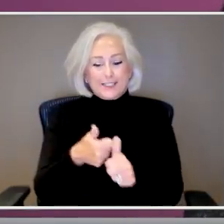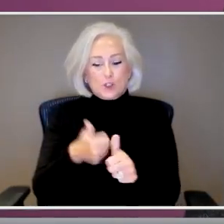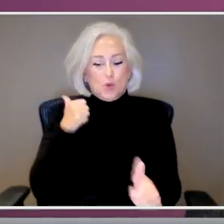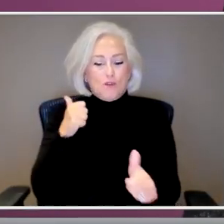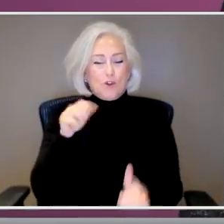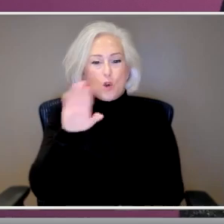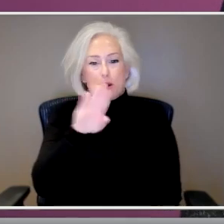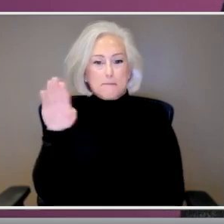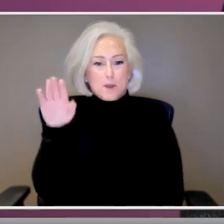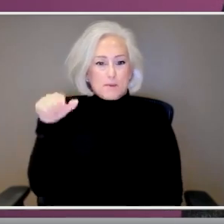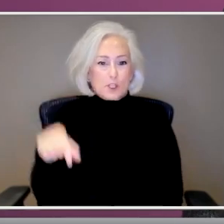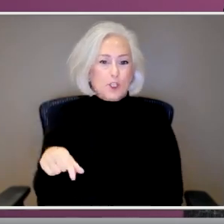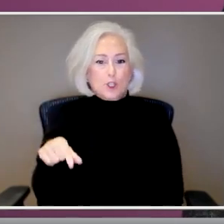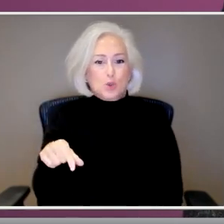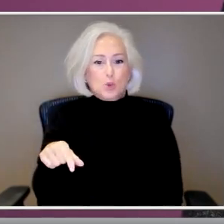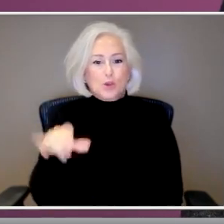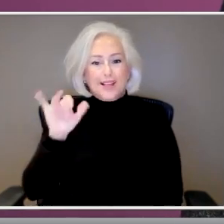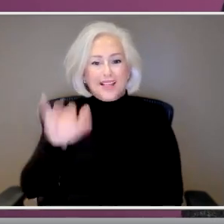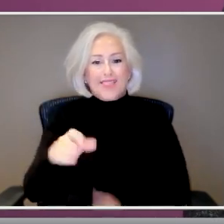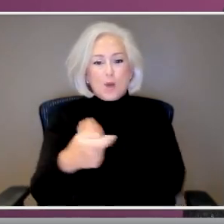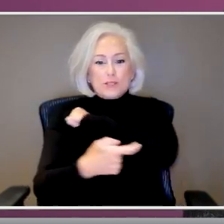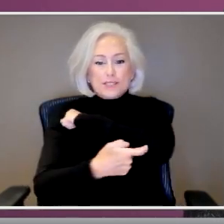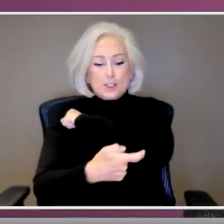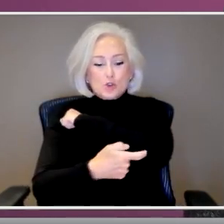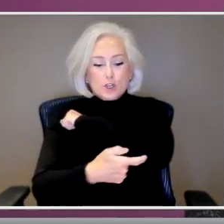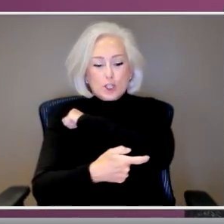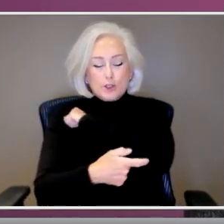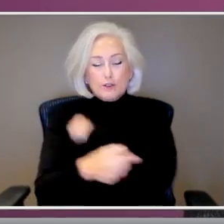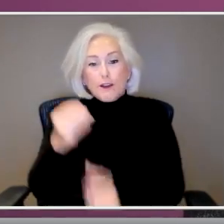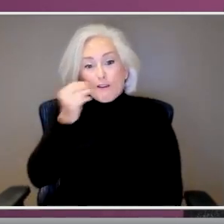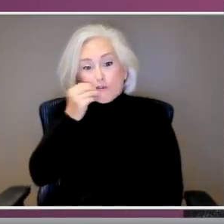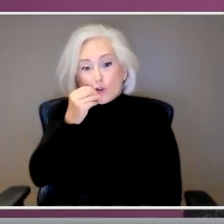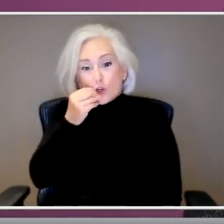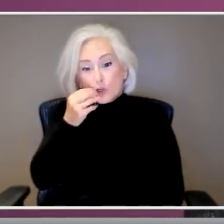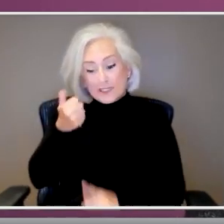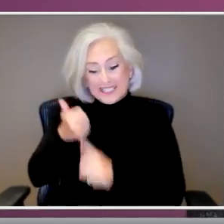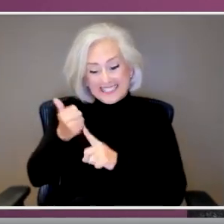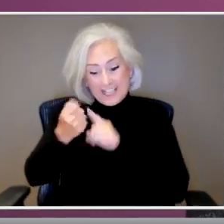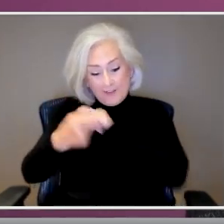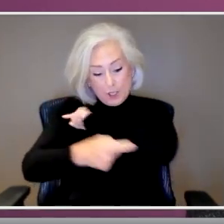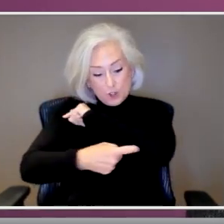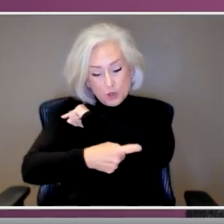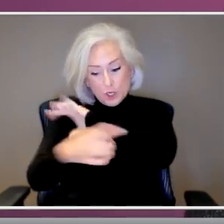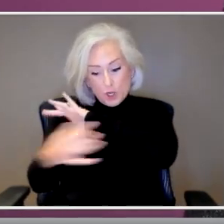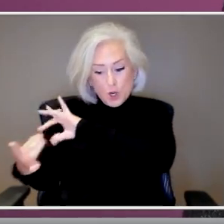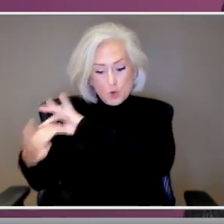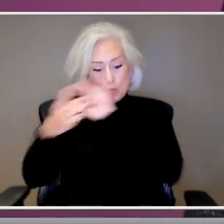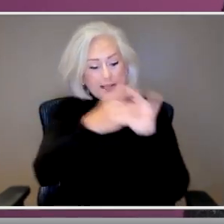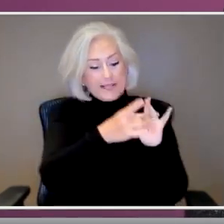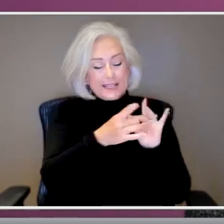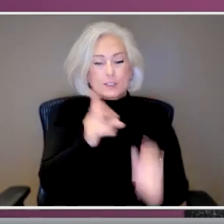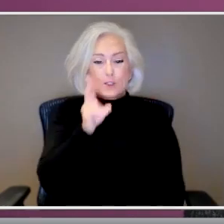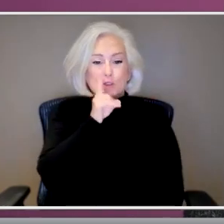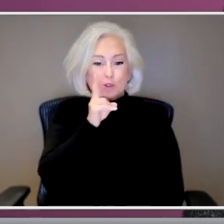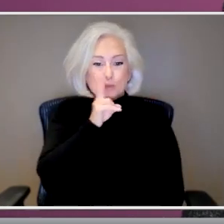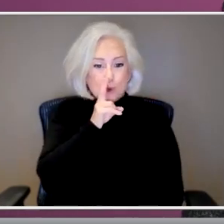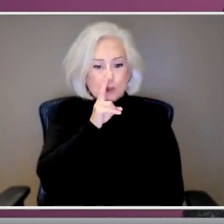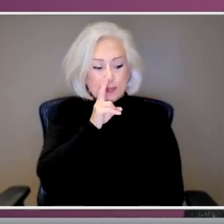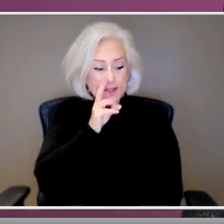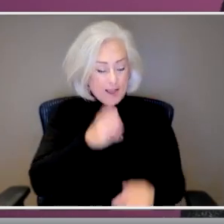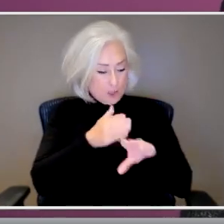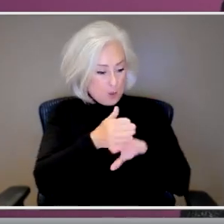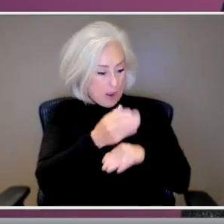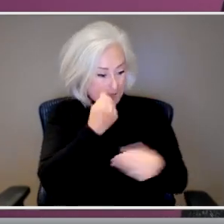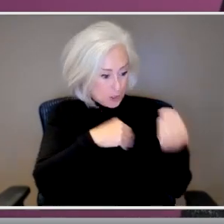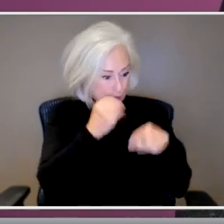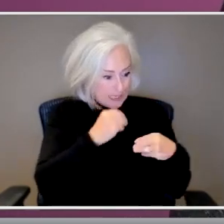such a trigger. And food is a trigger in general, speaking Right. with smoking, you know, after a meal or whatever. And The but